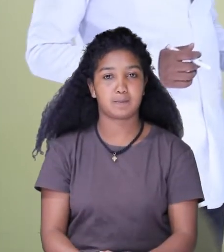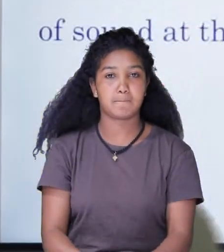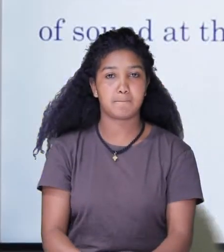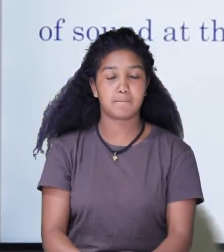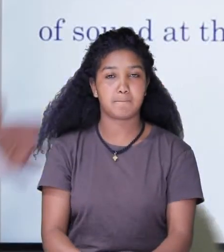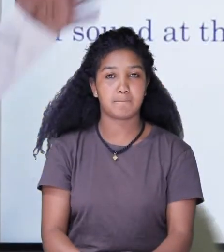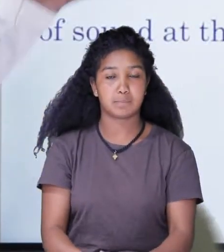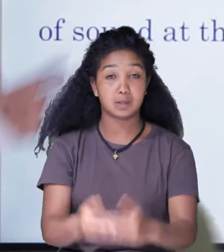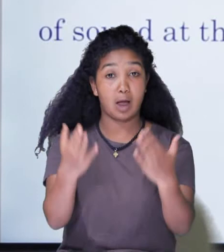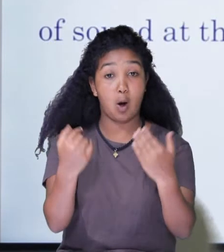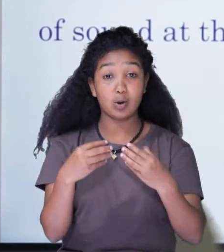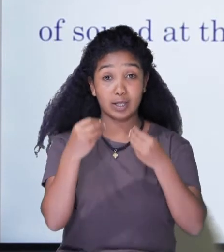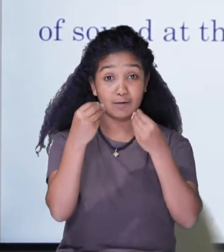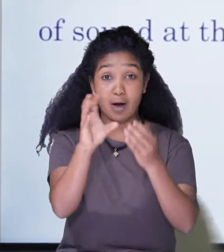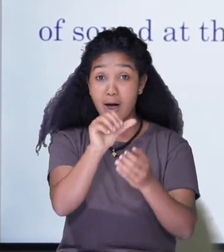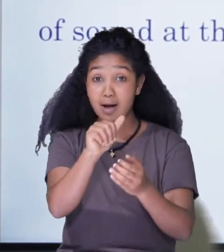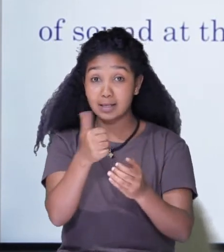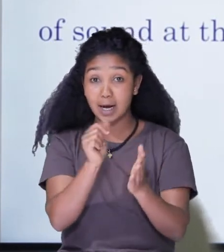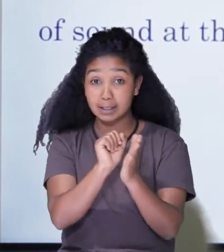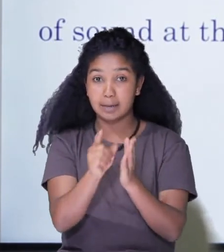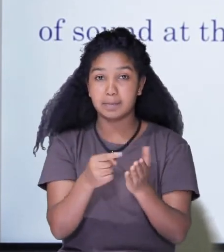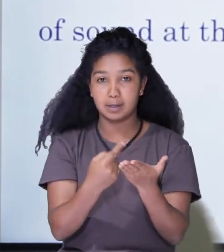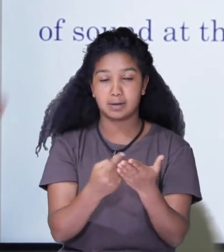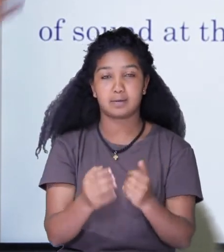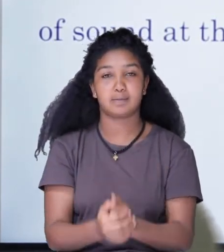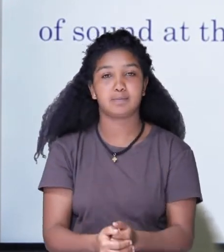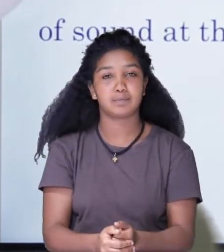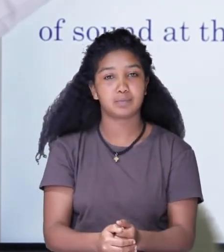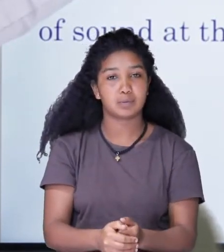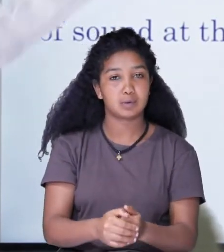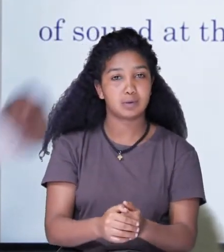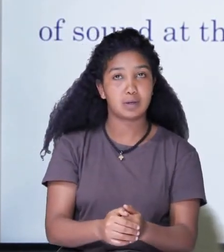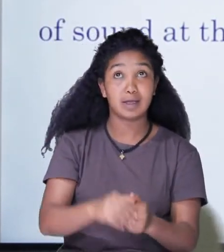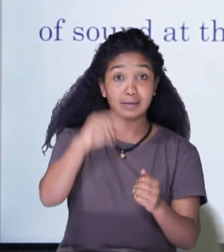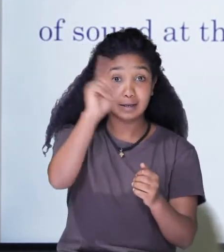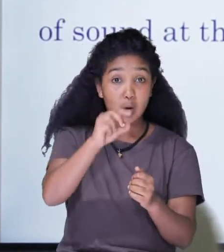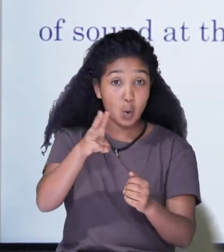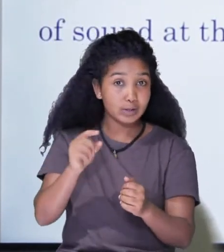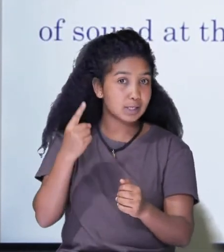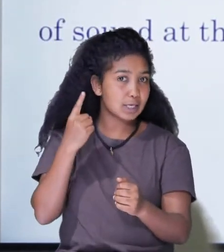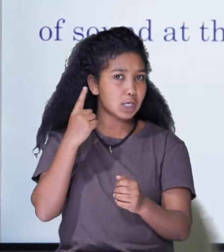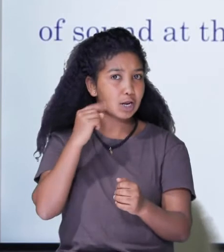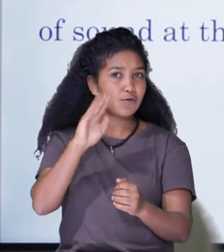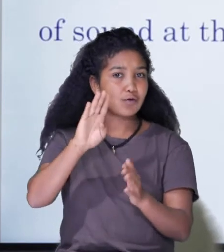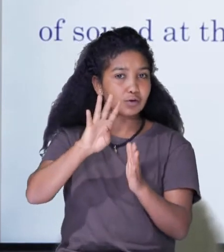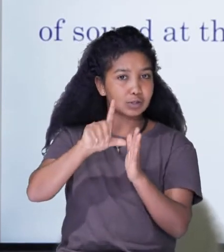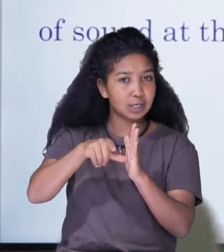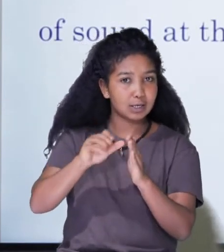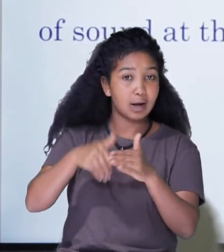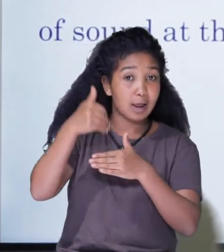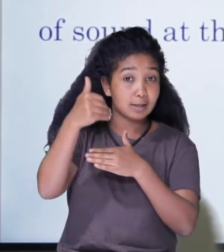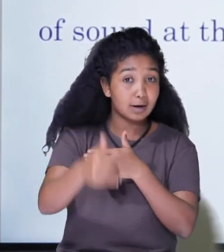349. Now I will give you another example here. A thunder was heard 4 seconds